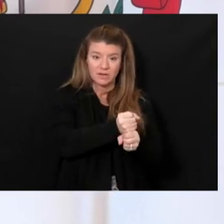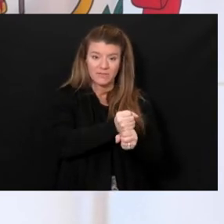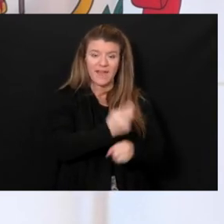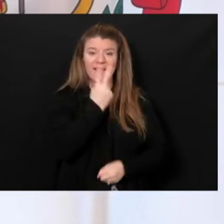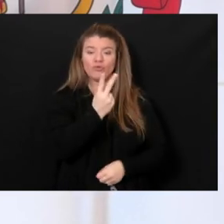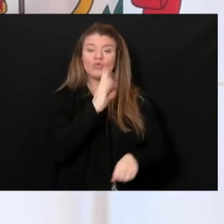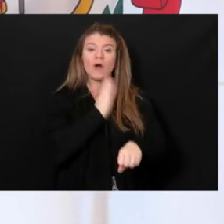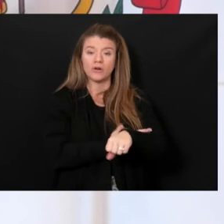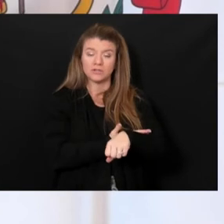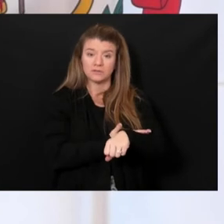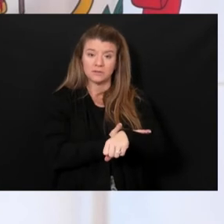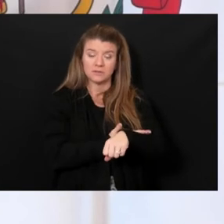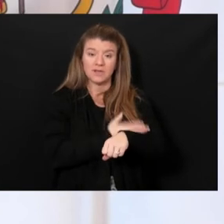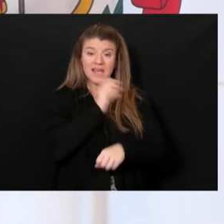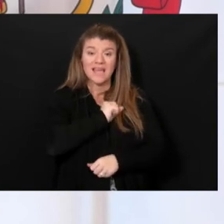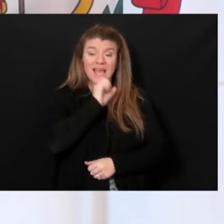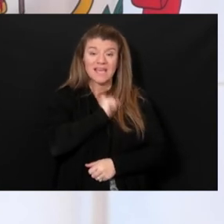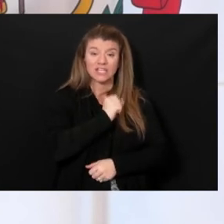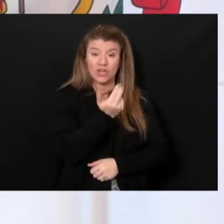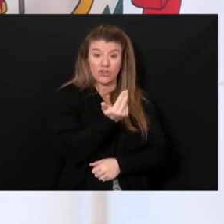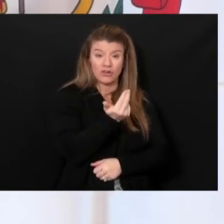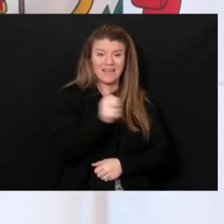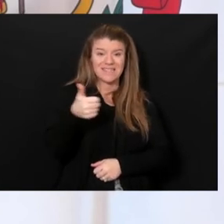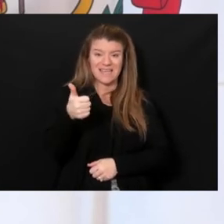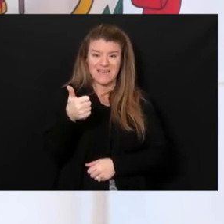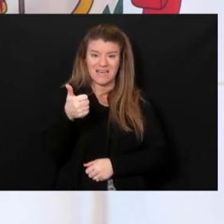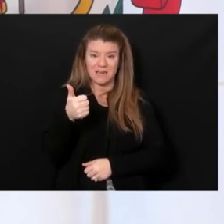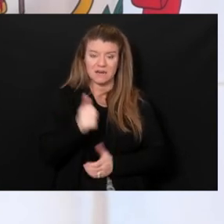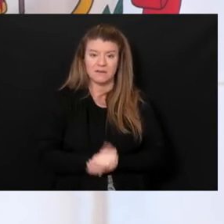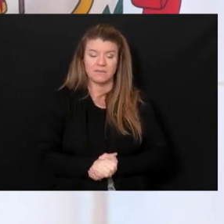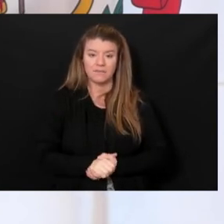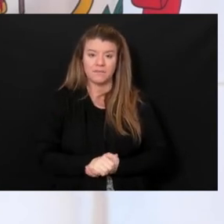daughters, ages 13 and 10.